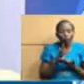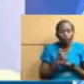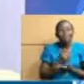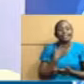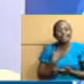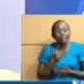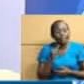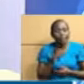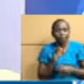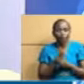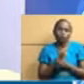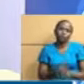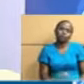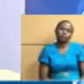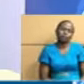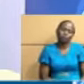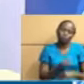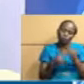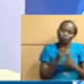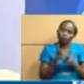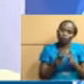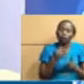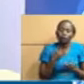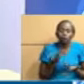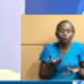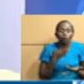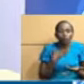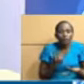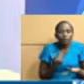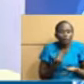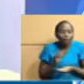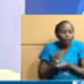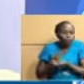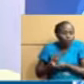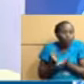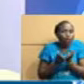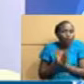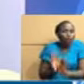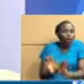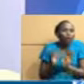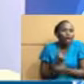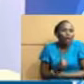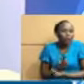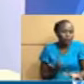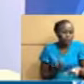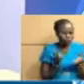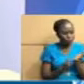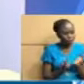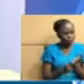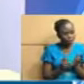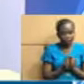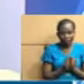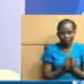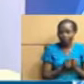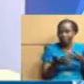need them most. Everyone is holding the stock to serve their own. Now, Uganda, who has no industry for many of these